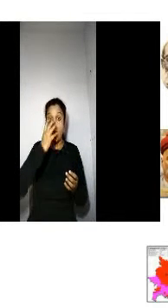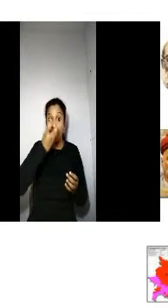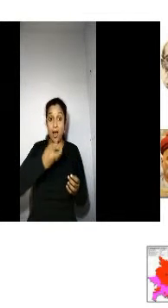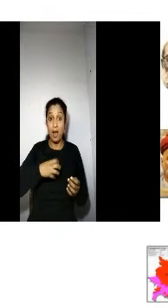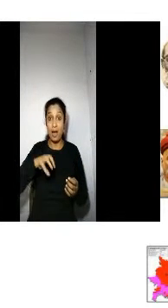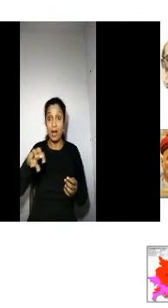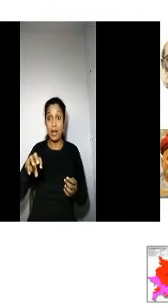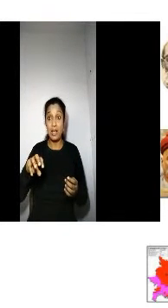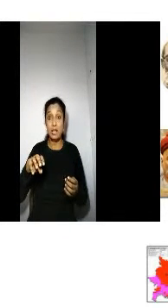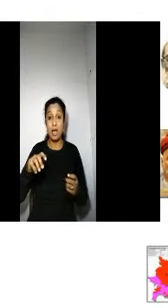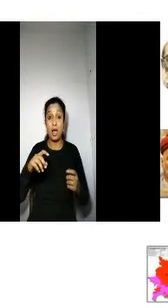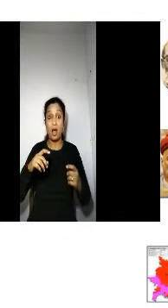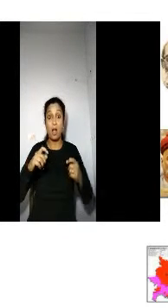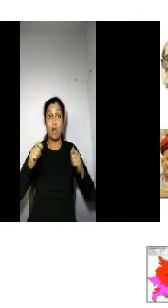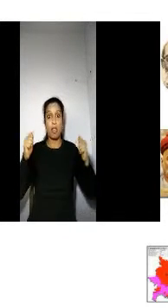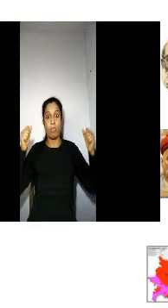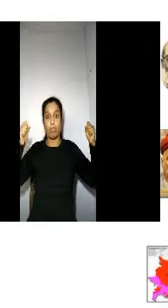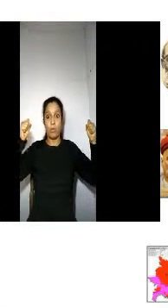and Shivaji